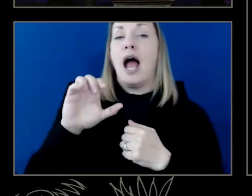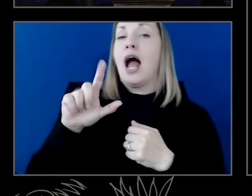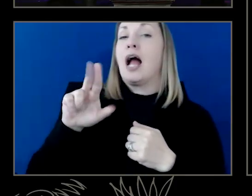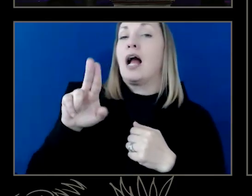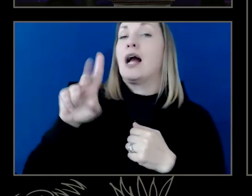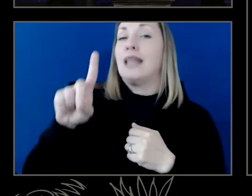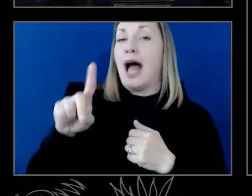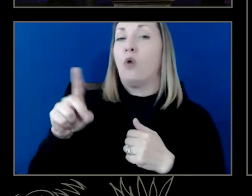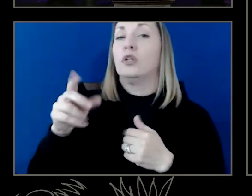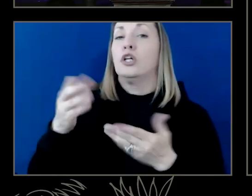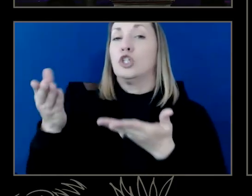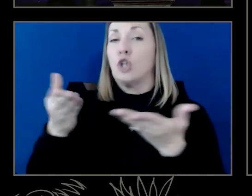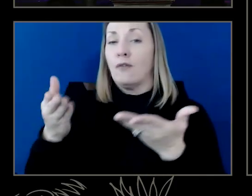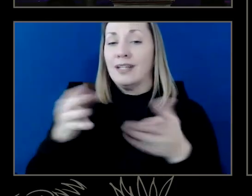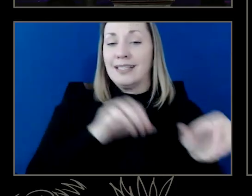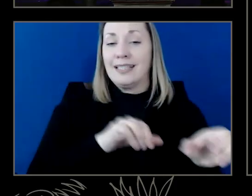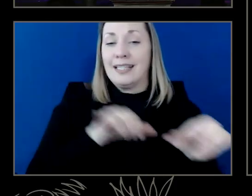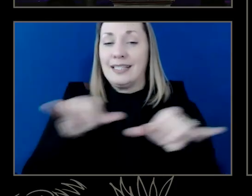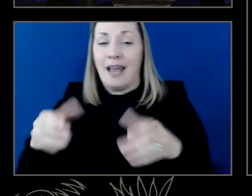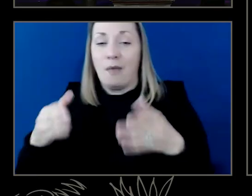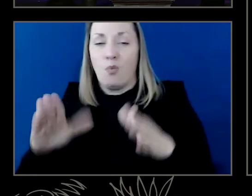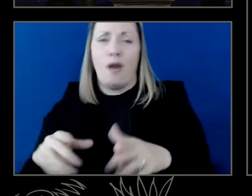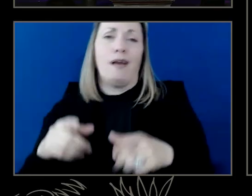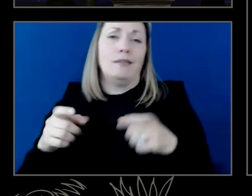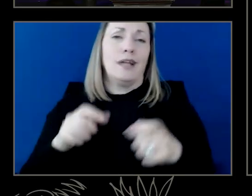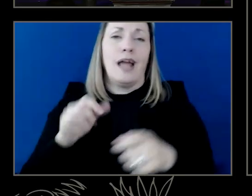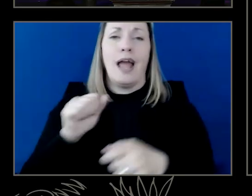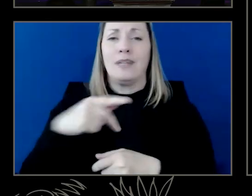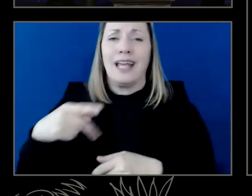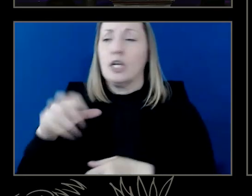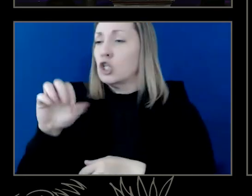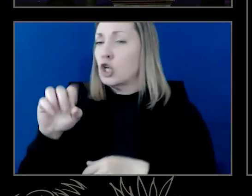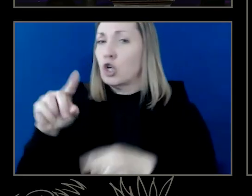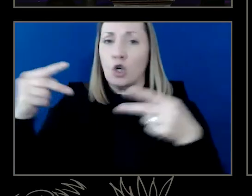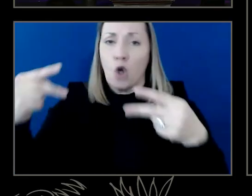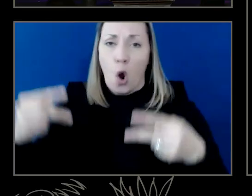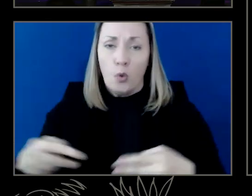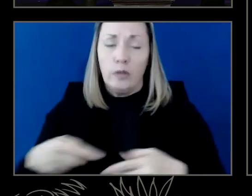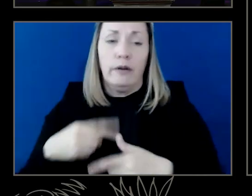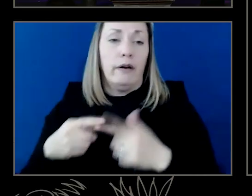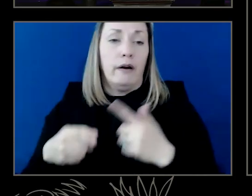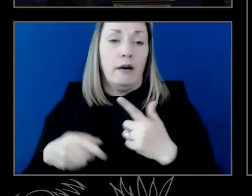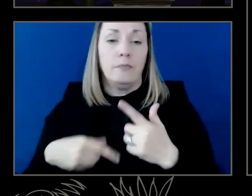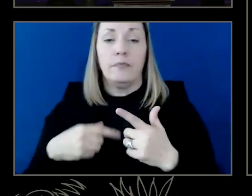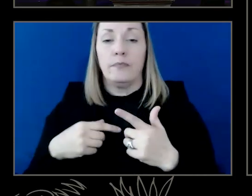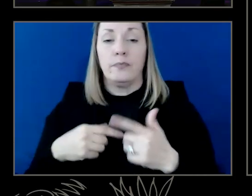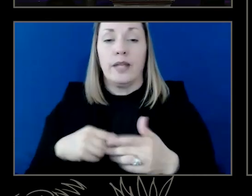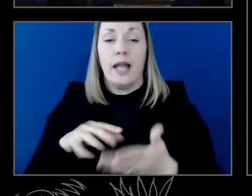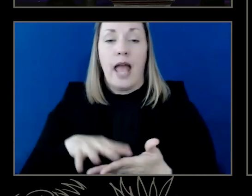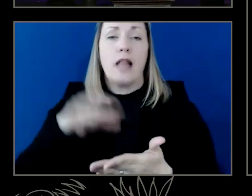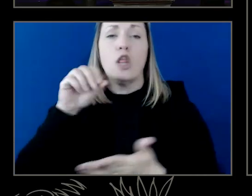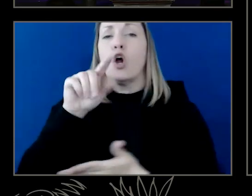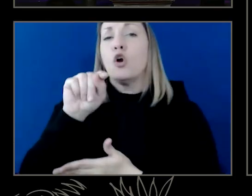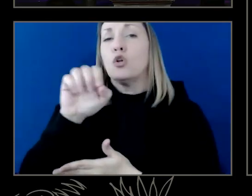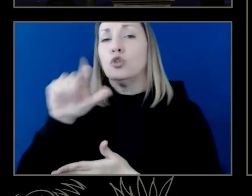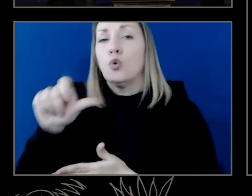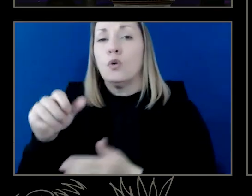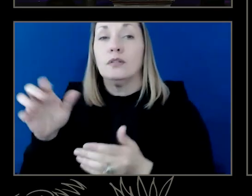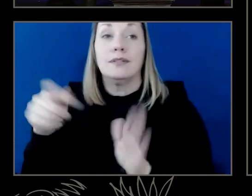manage your application code, by writing files, dragging them in version controls, and letting tools like